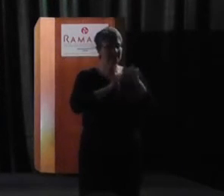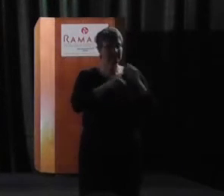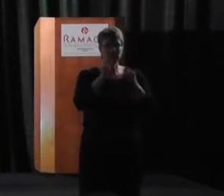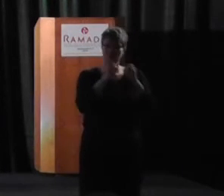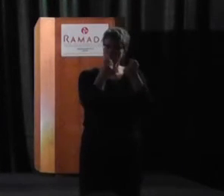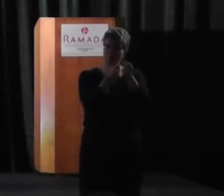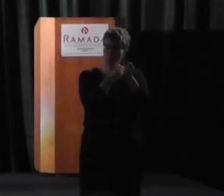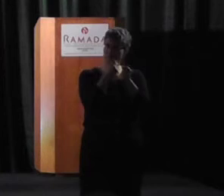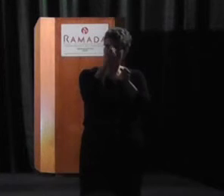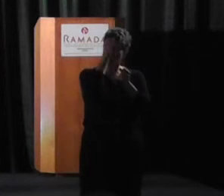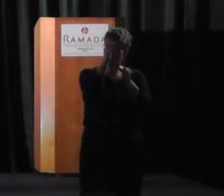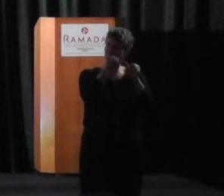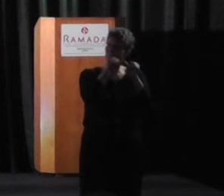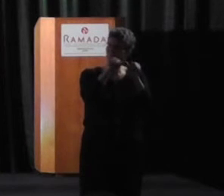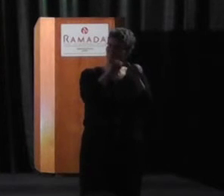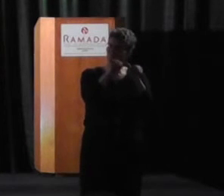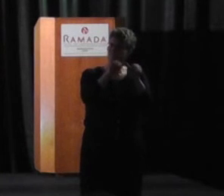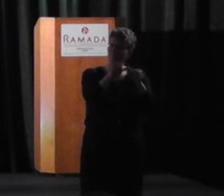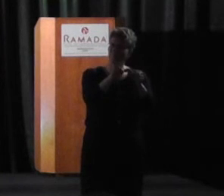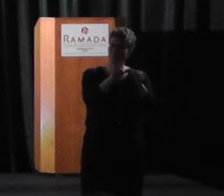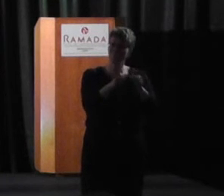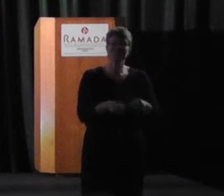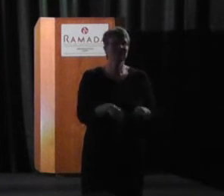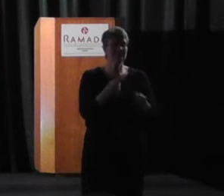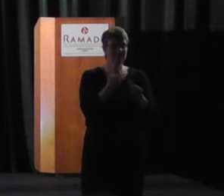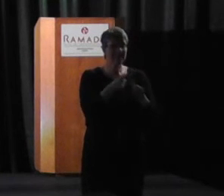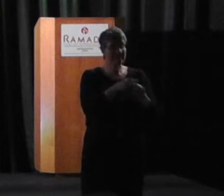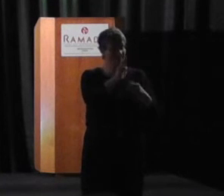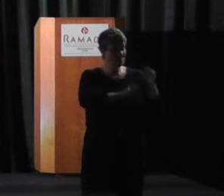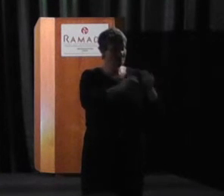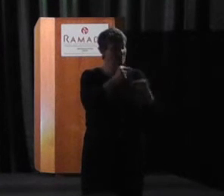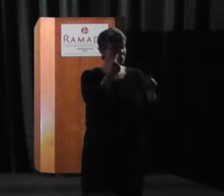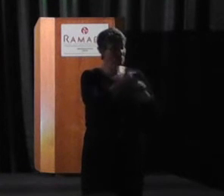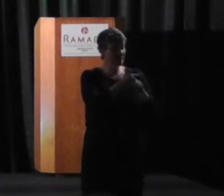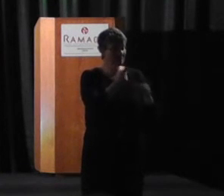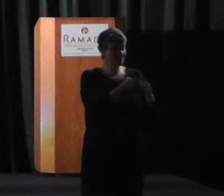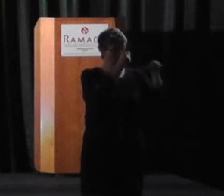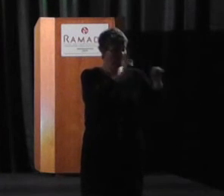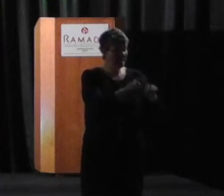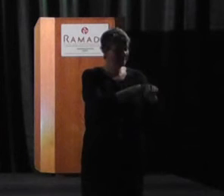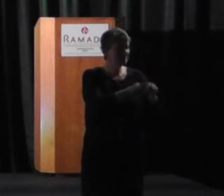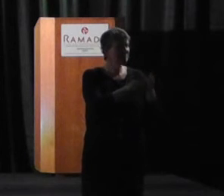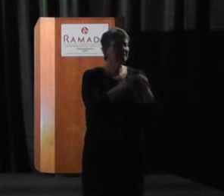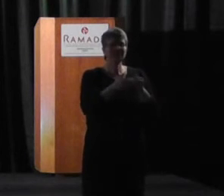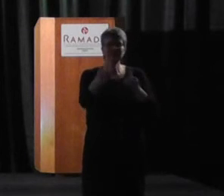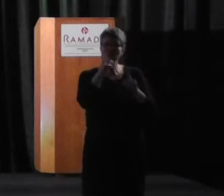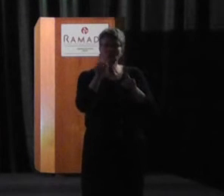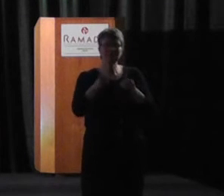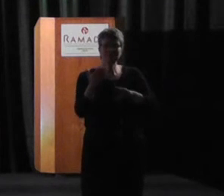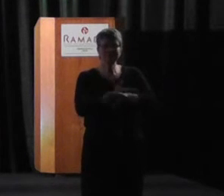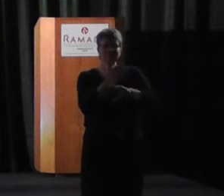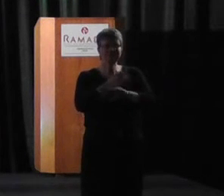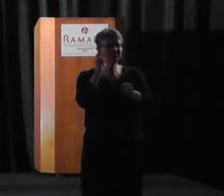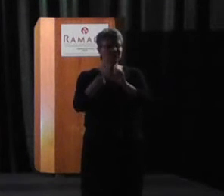sustainability. It also reduces the need to renovate for all stages of life. Remarkably, during its lifetime, a home